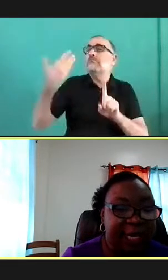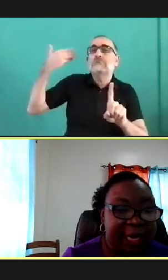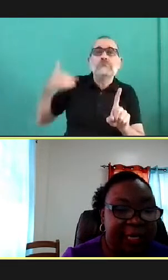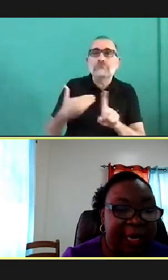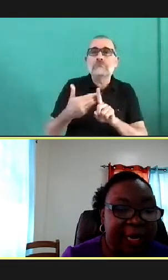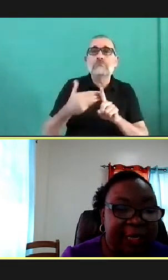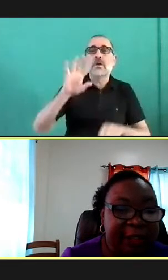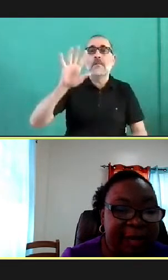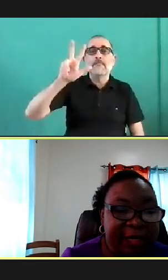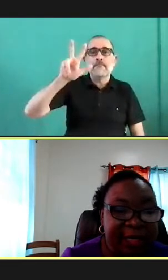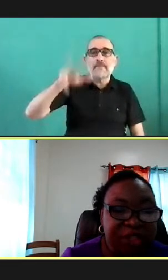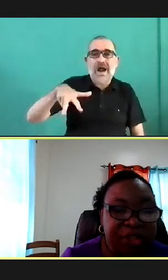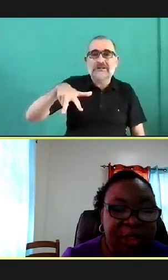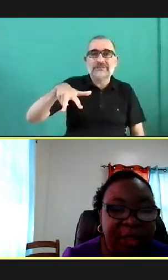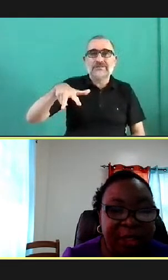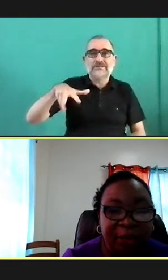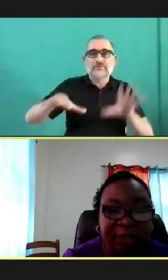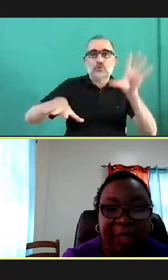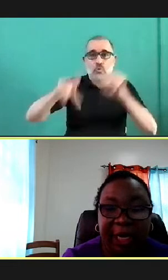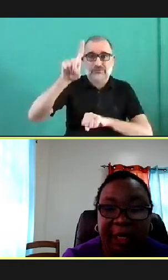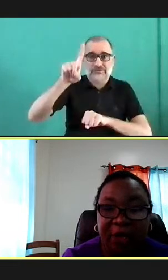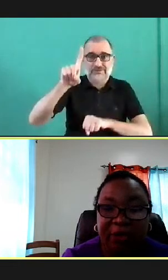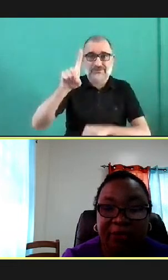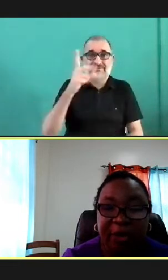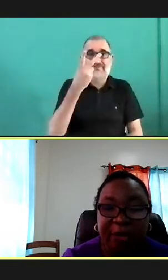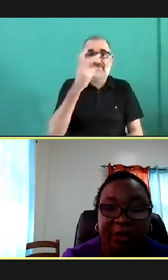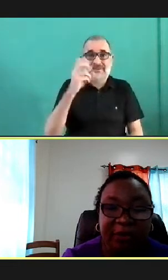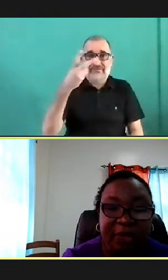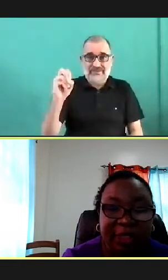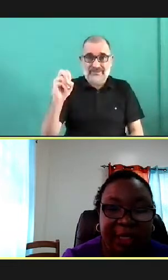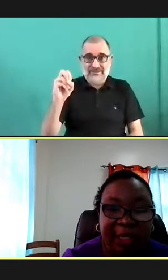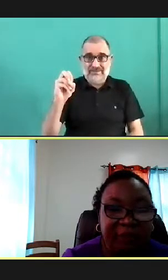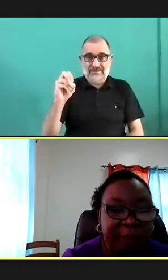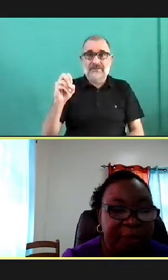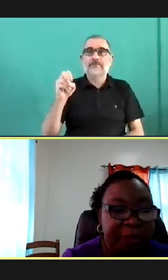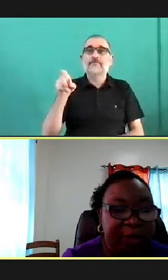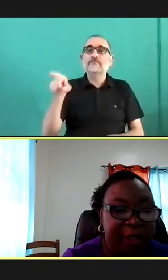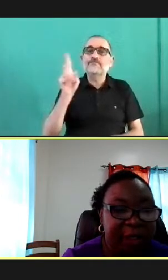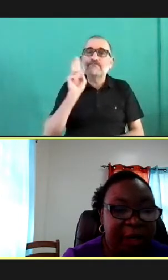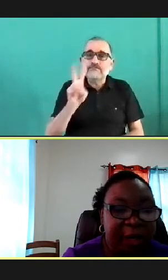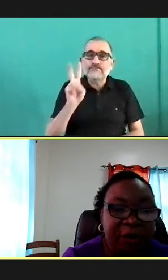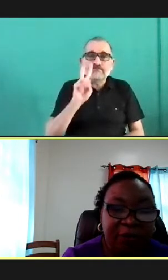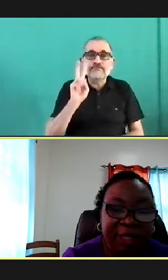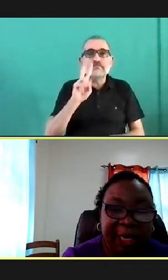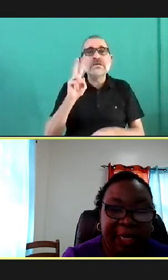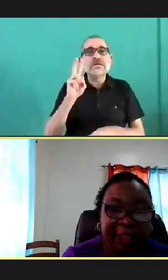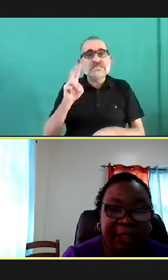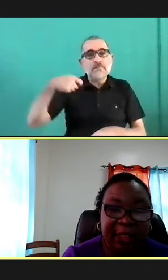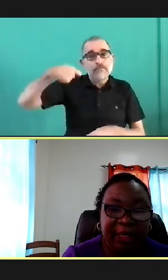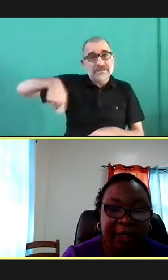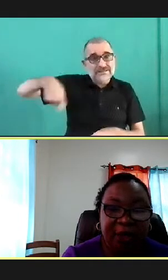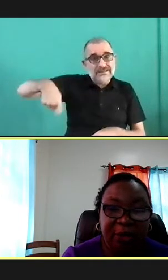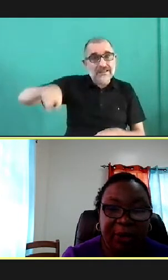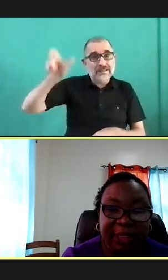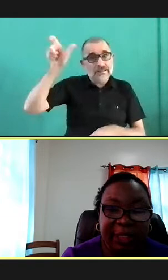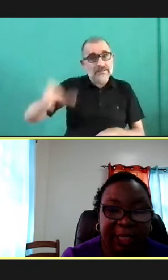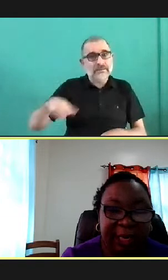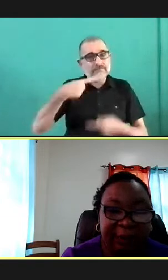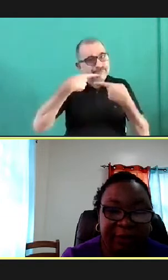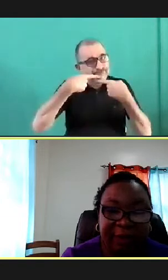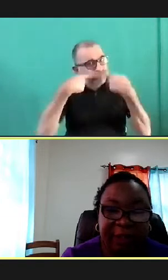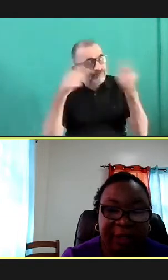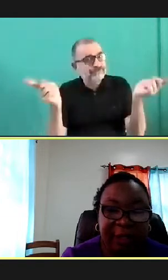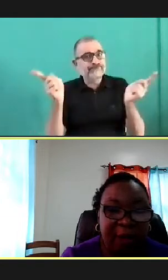he said, "It is my sad duty to announce that Guyana confirmed its first case of imported COVID-19 on